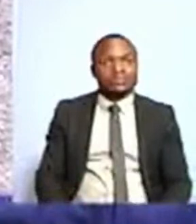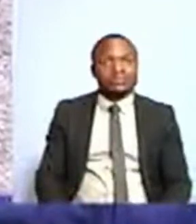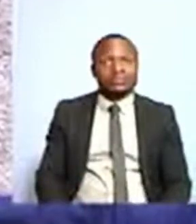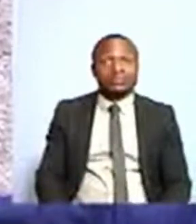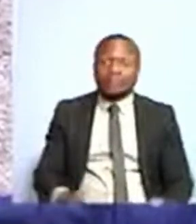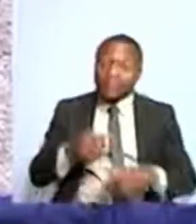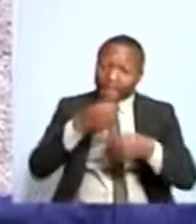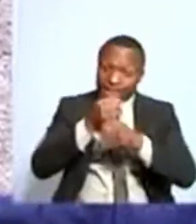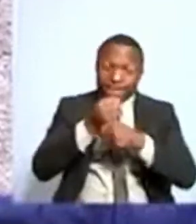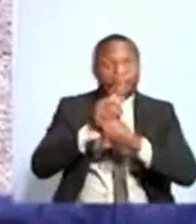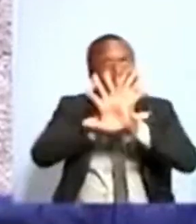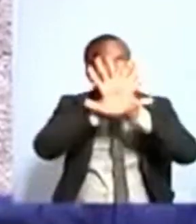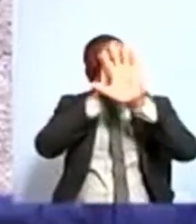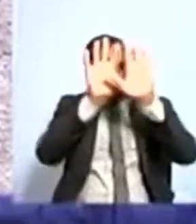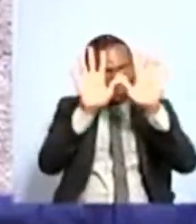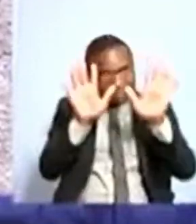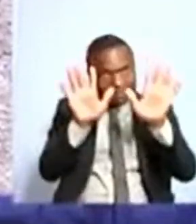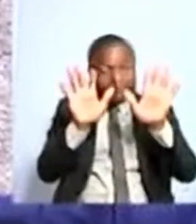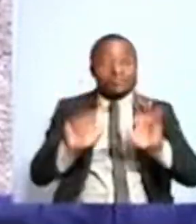makes it very clear.